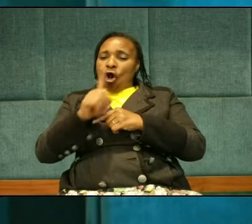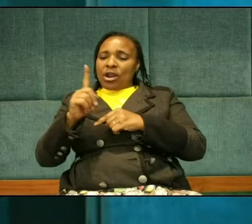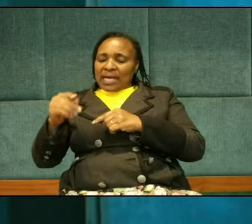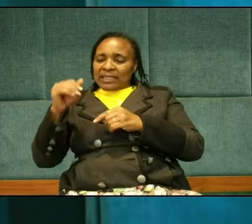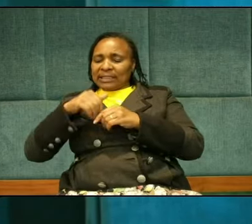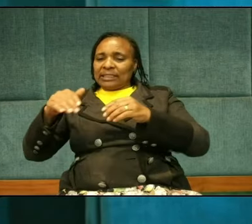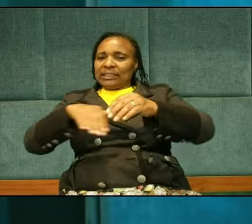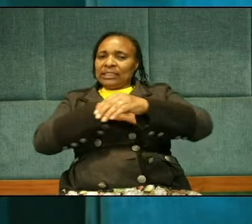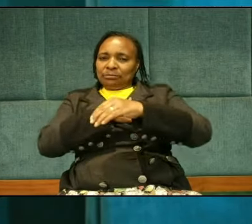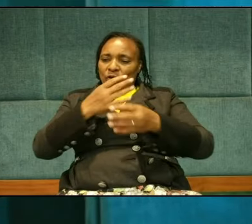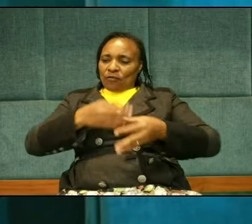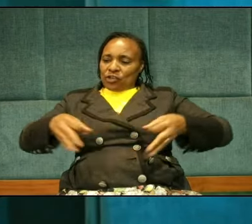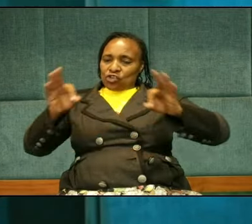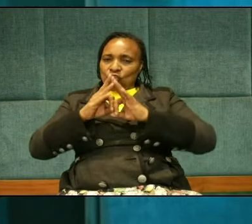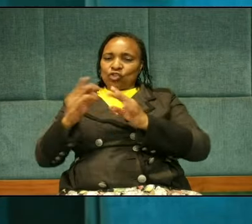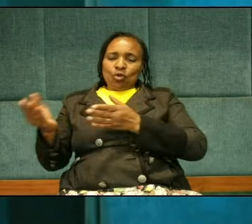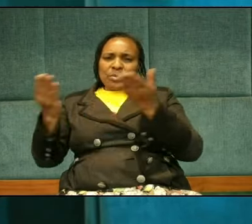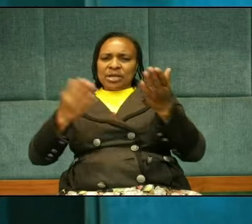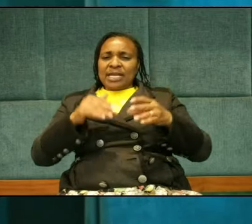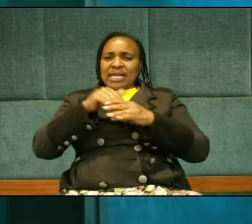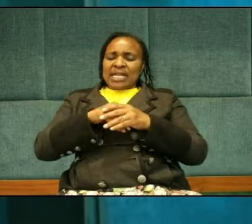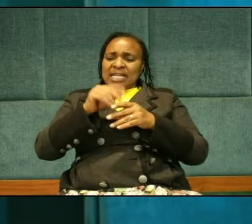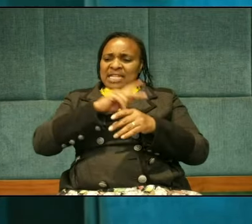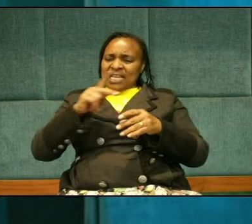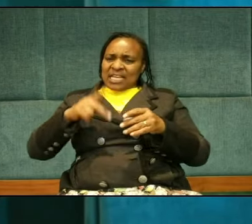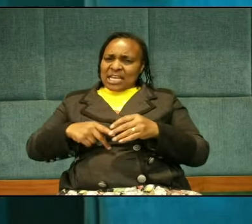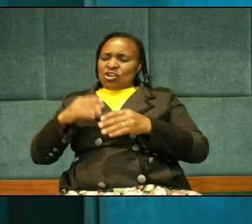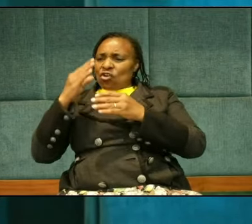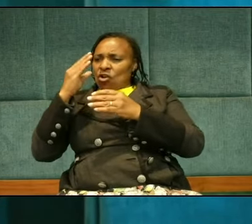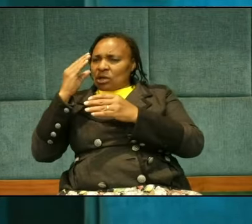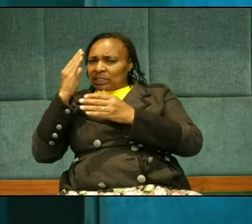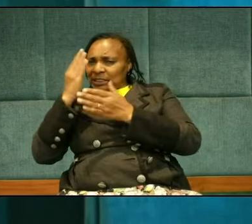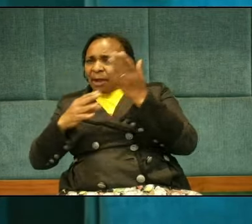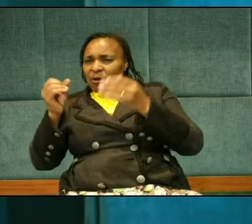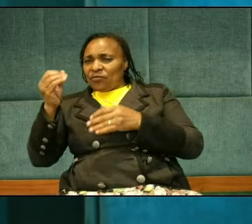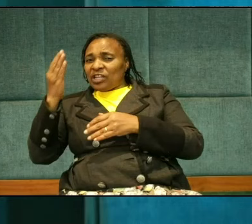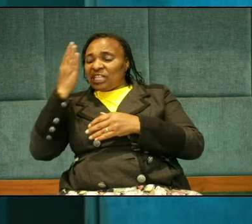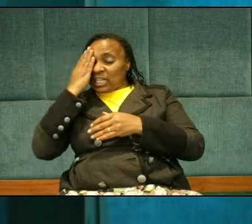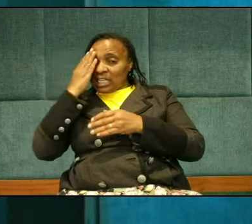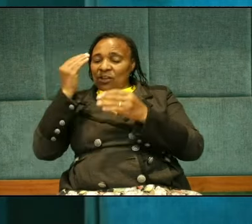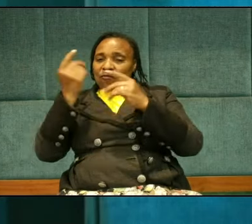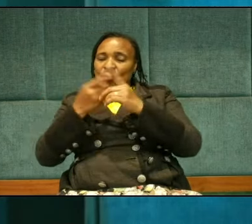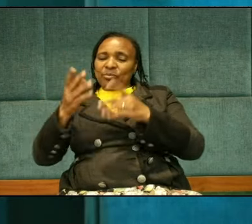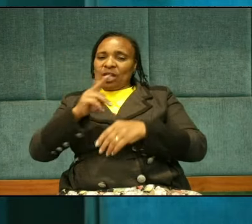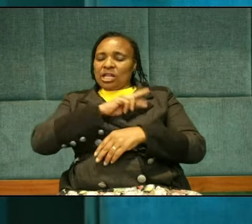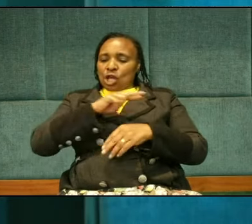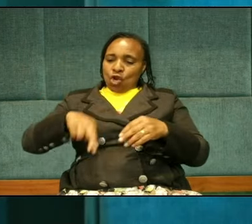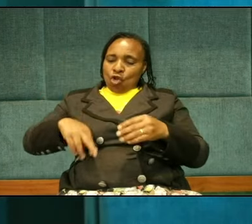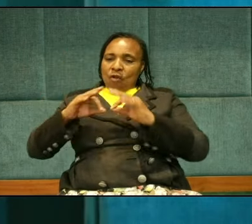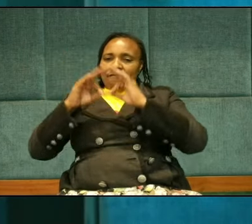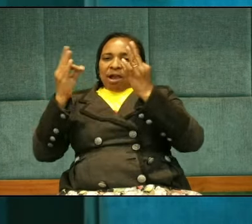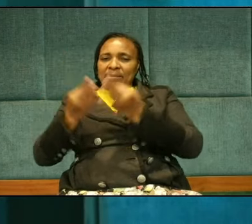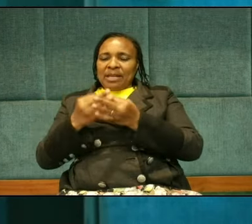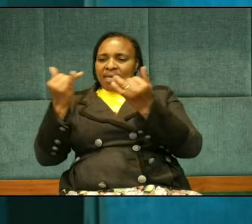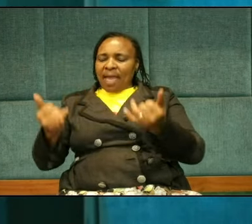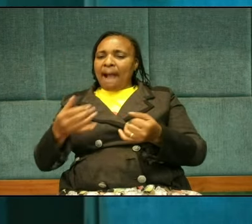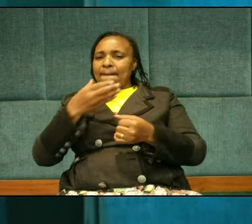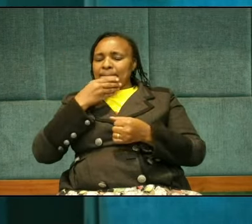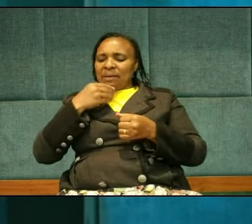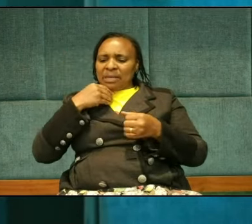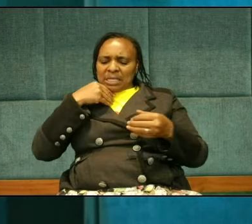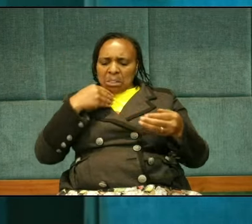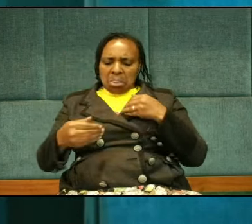court officials, to bring into the king's service some of the Israelites from the royal family and nobility, young men without any